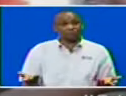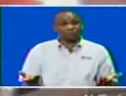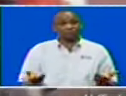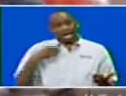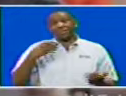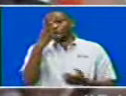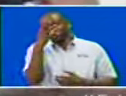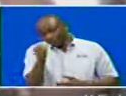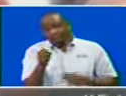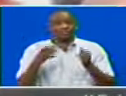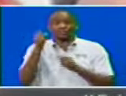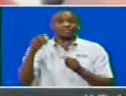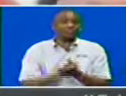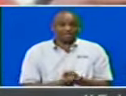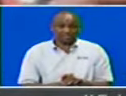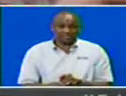Karibu 45 to 50.